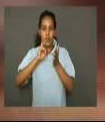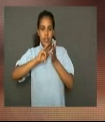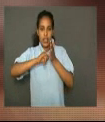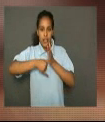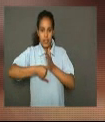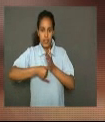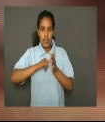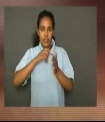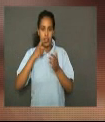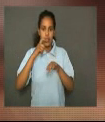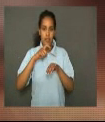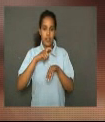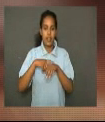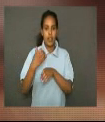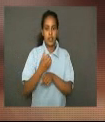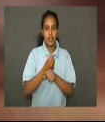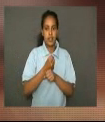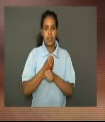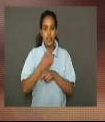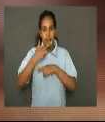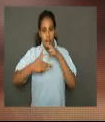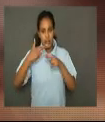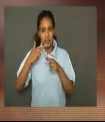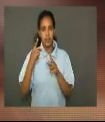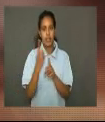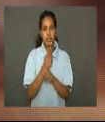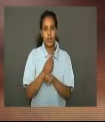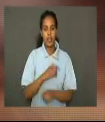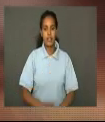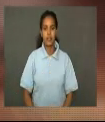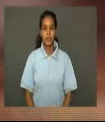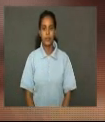seconds it takes for a reaction to take place.